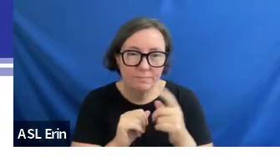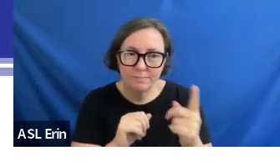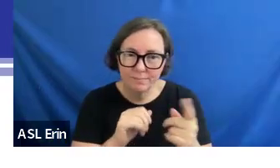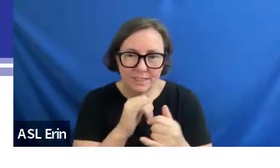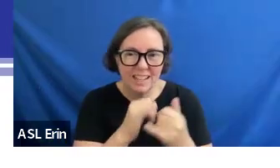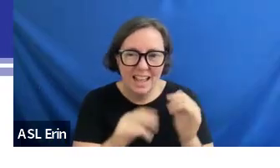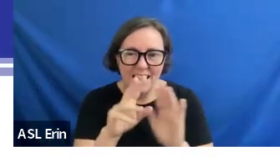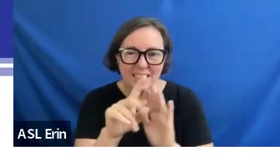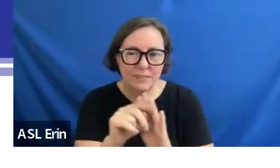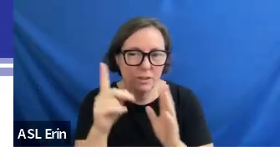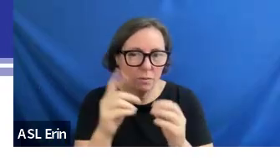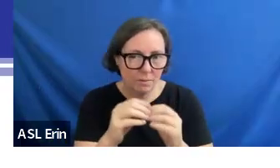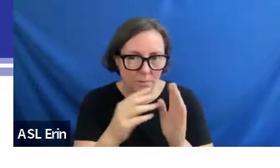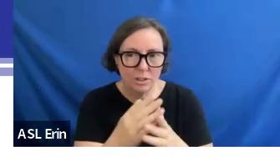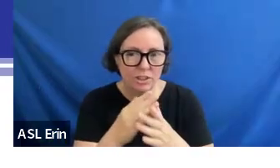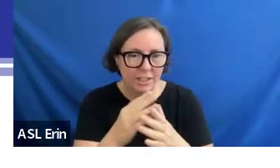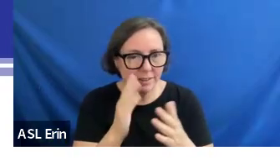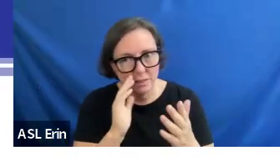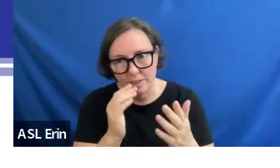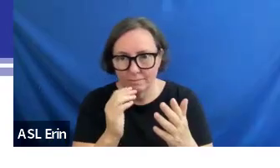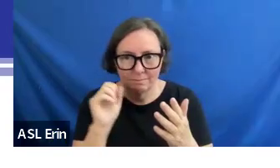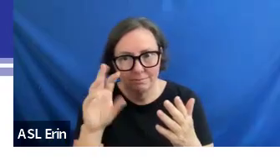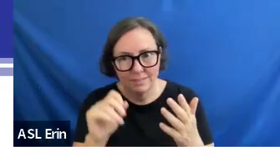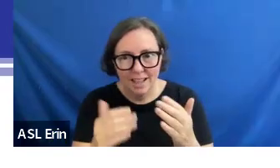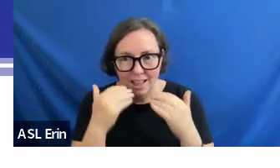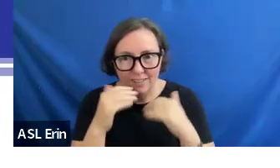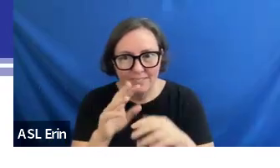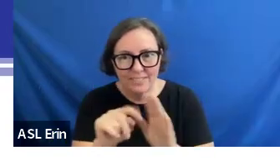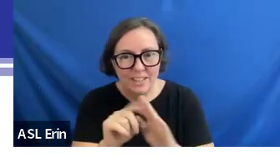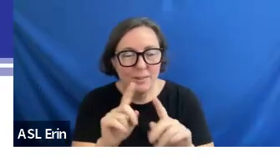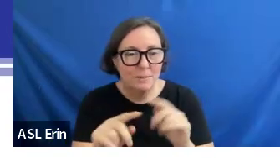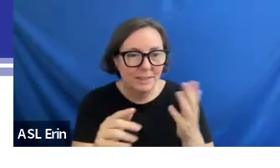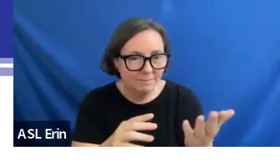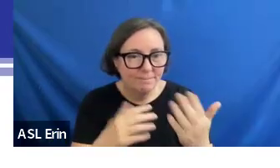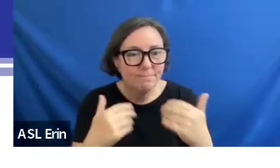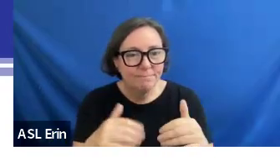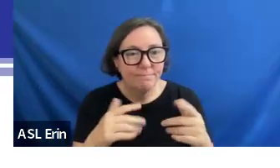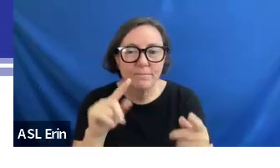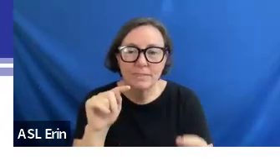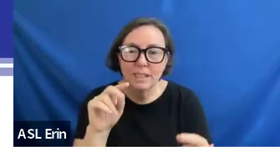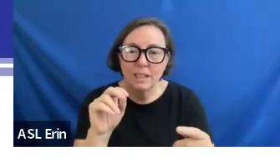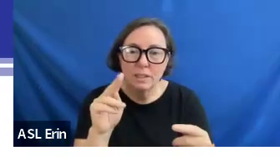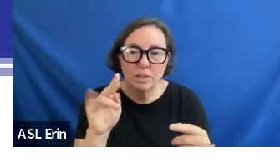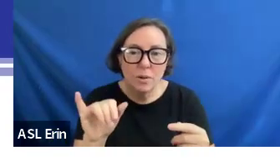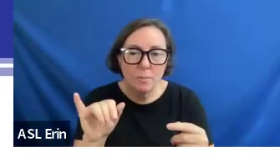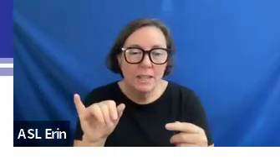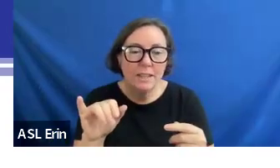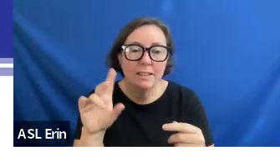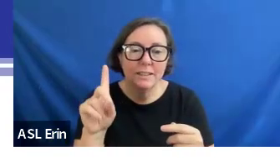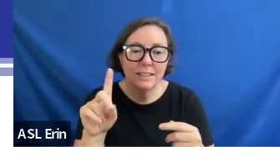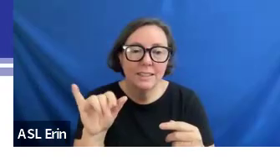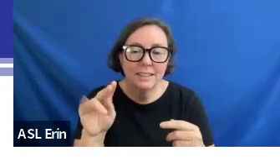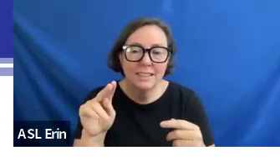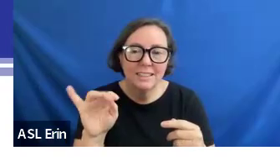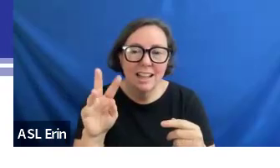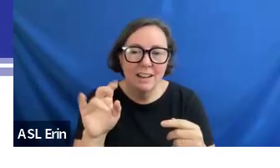video I will be sharing. I know, sorry I've occupied all your time, but this is Tobii Dynavox, which is an AAC